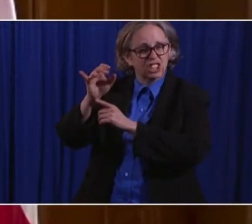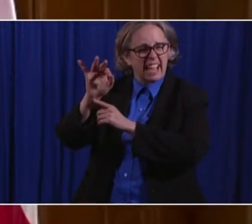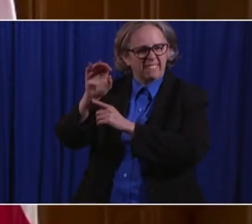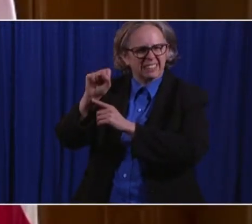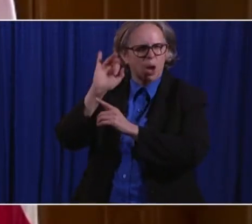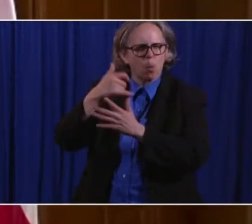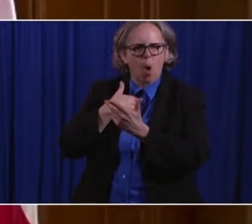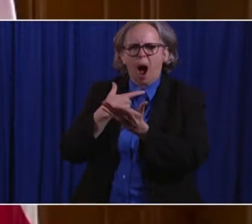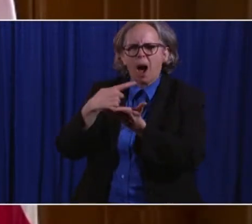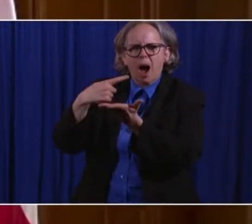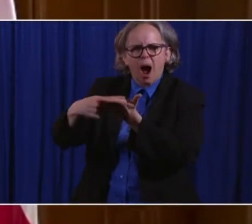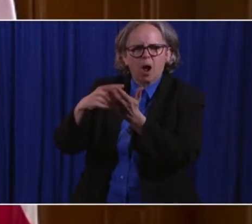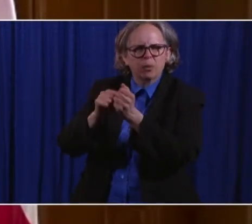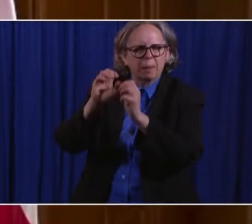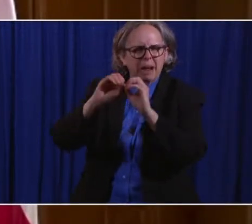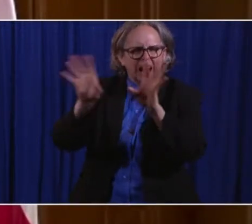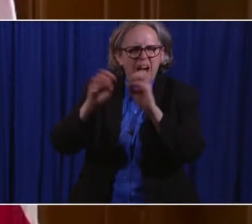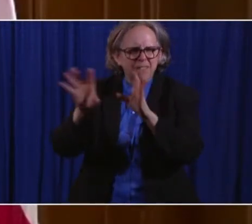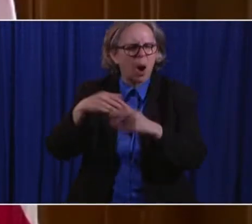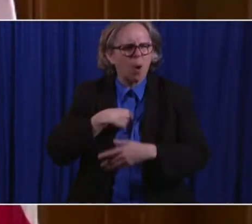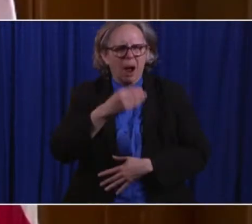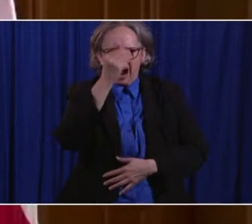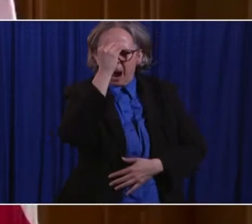encourage people to look for work.